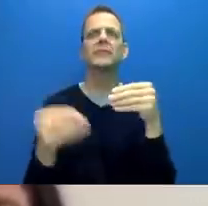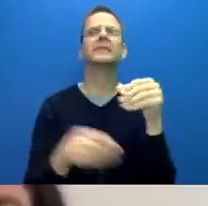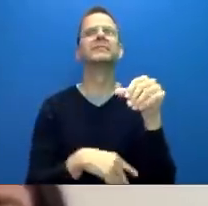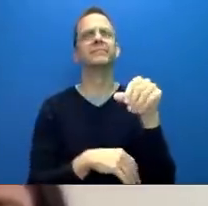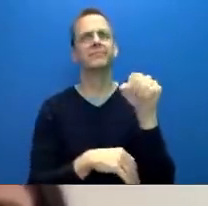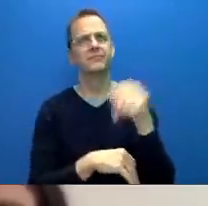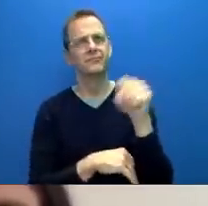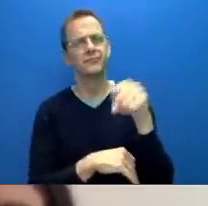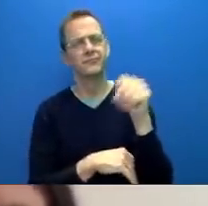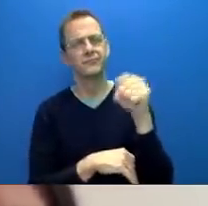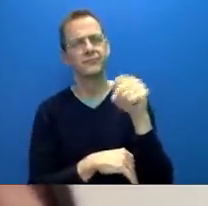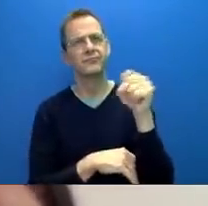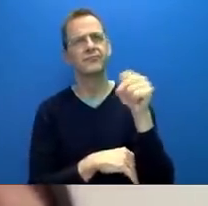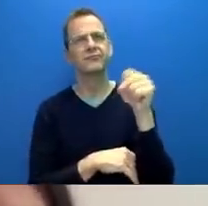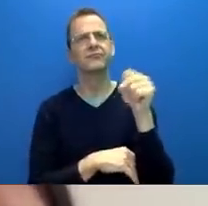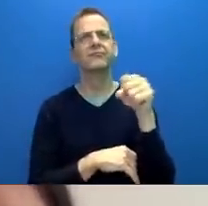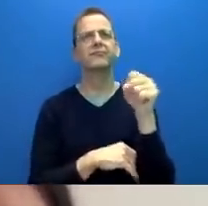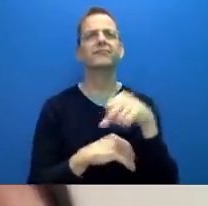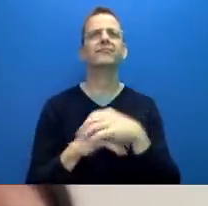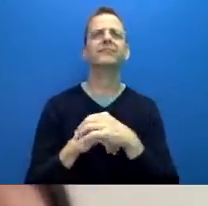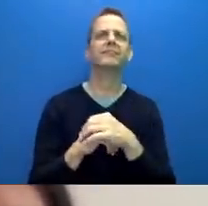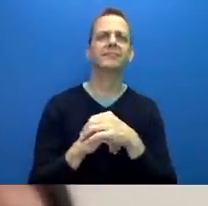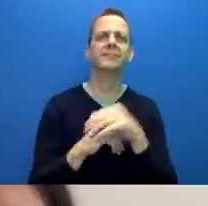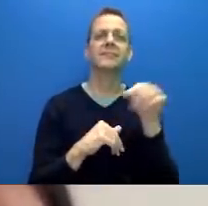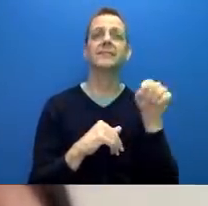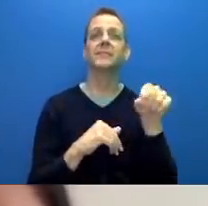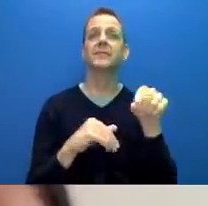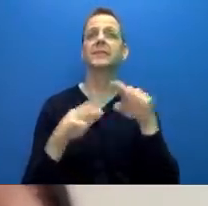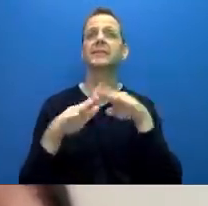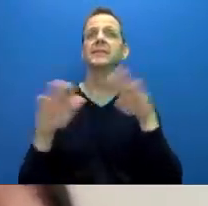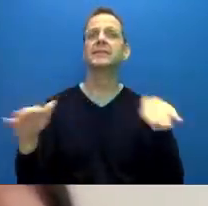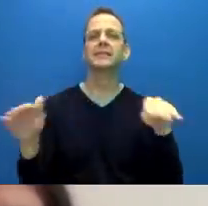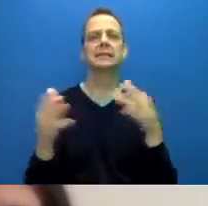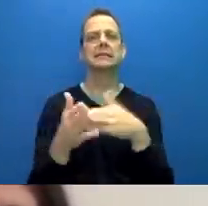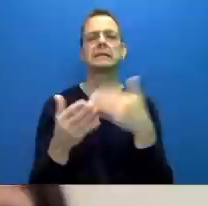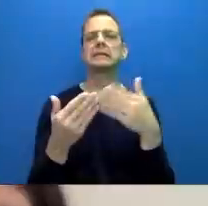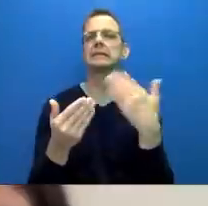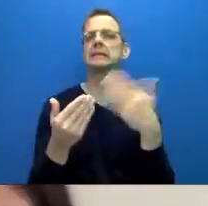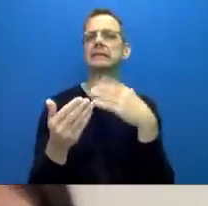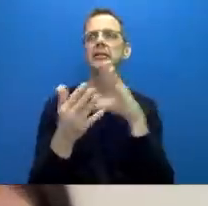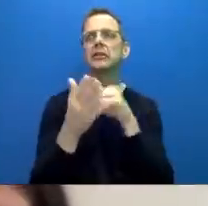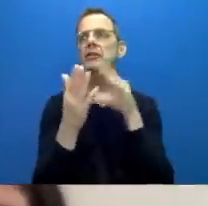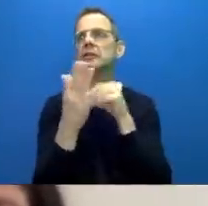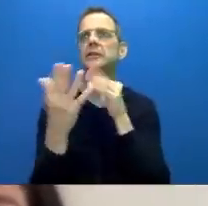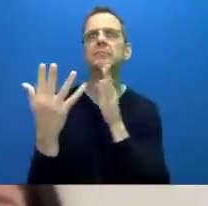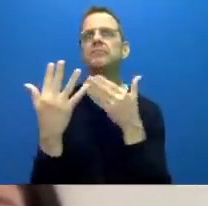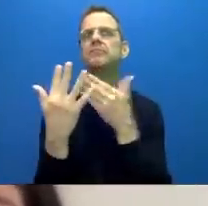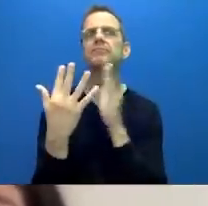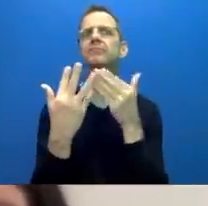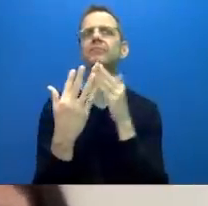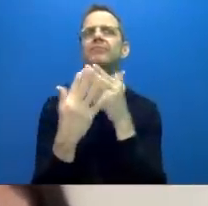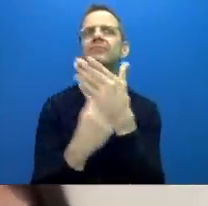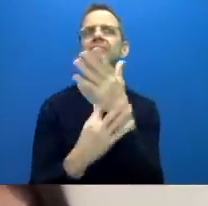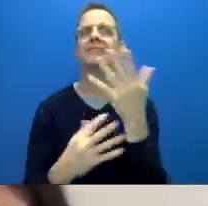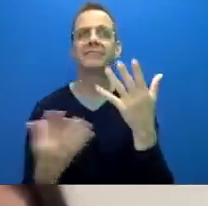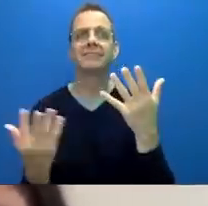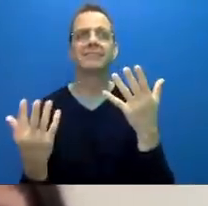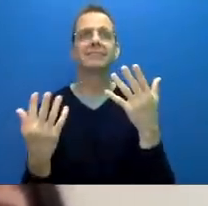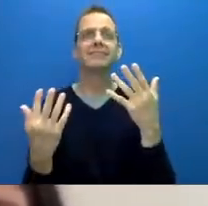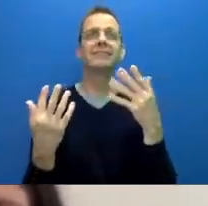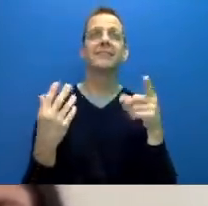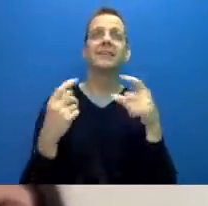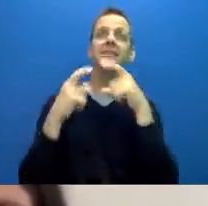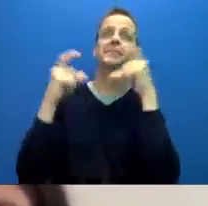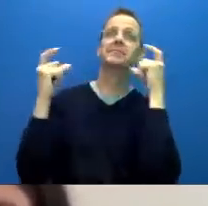resilient. And so to them, wearing a mask is generally not burdensome. And I see this in my patients. I see this in kids around